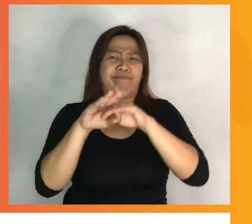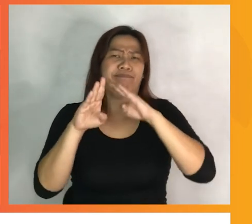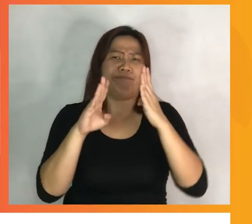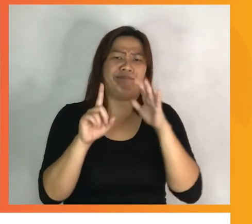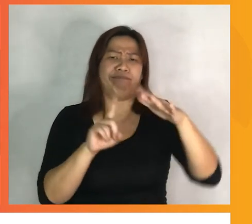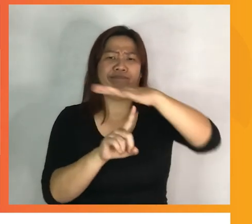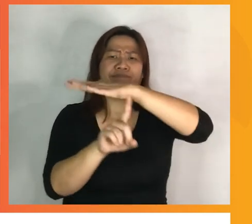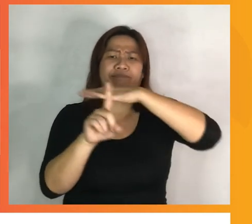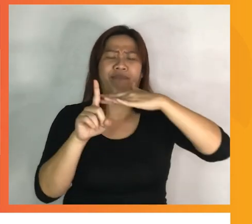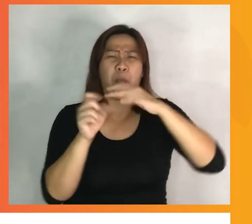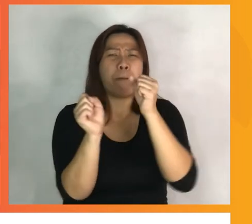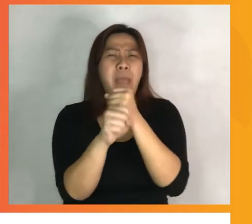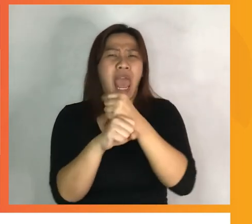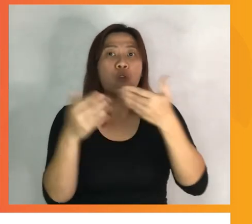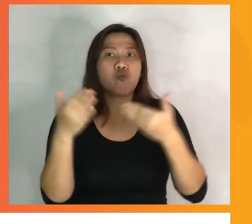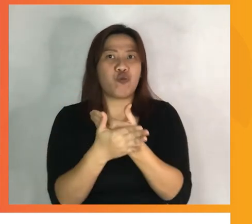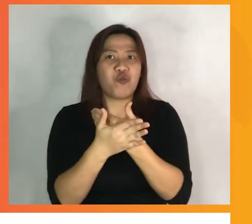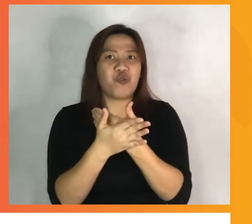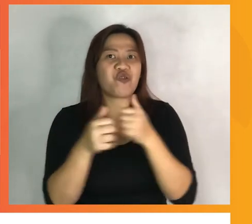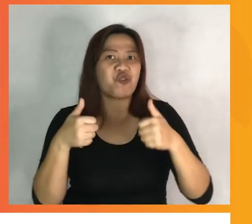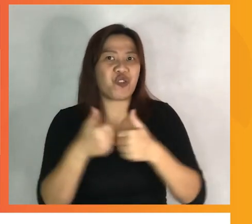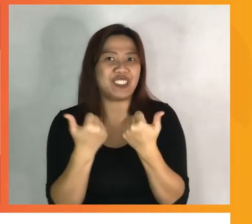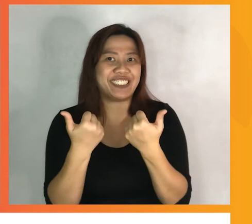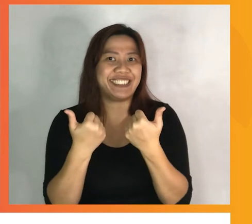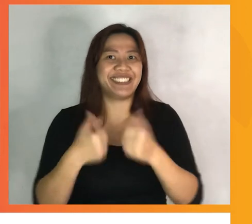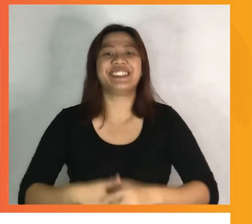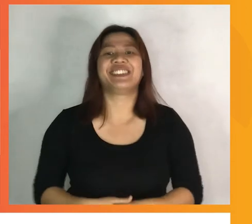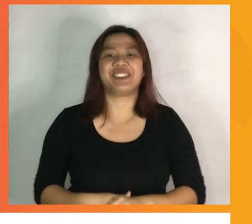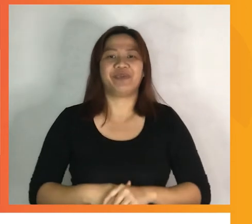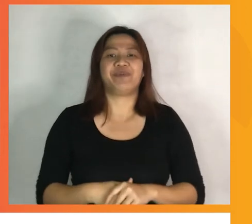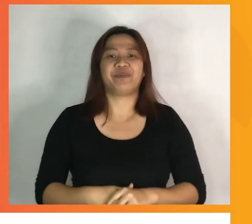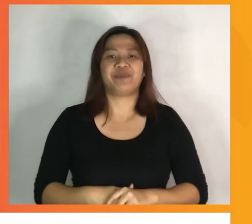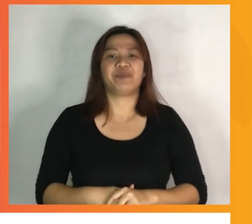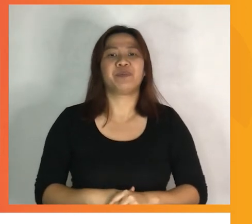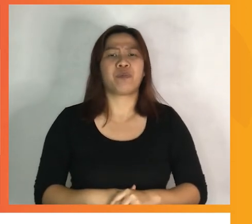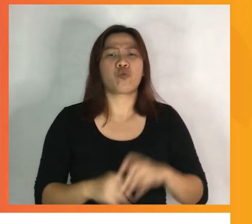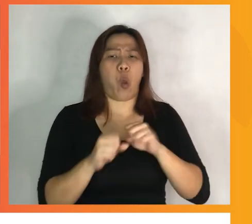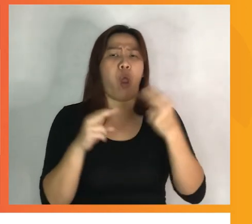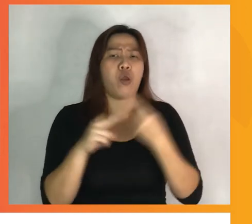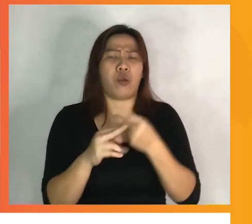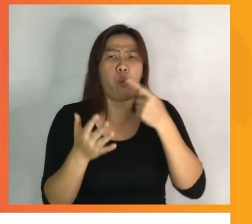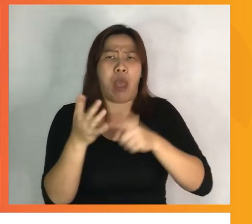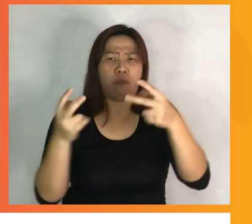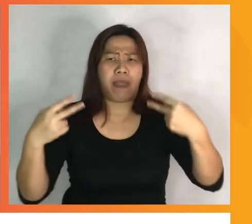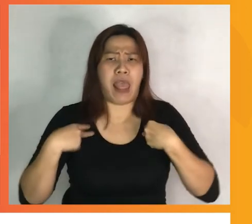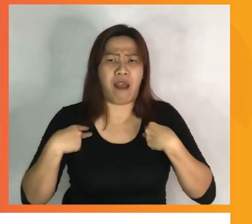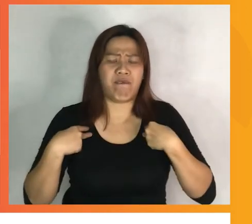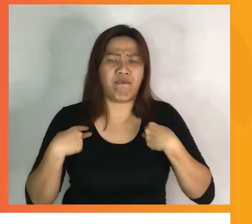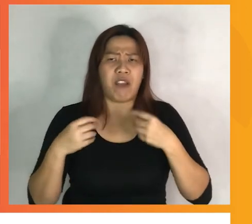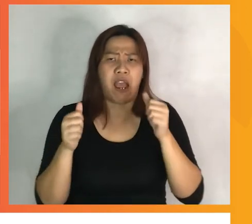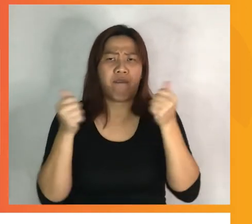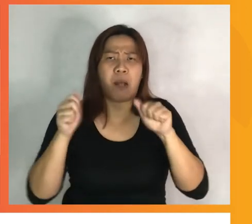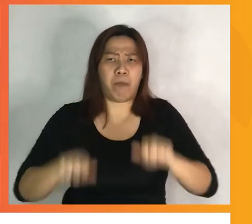of the indoor and outdoor environment to create new challenges. So use what you